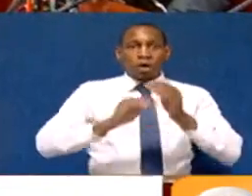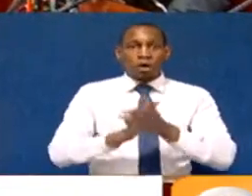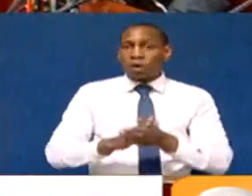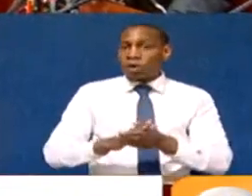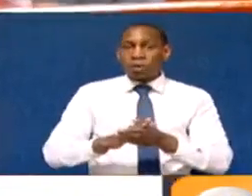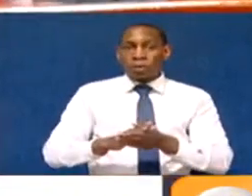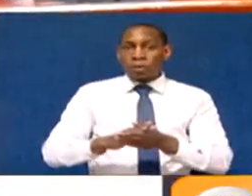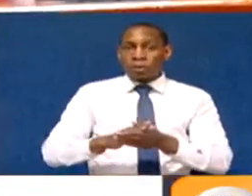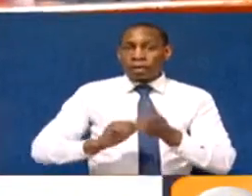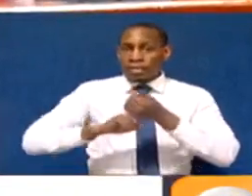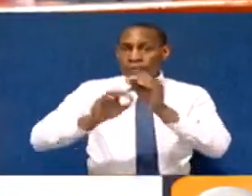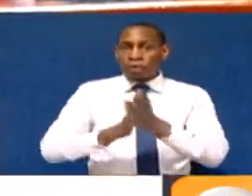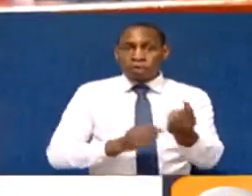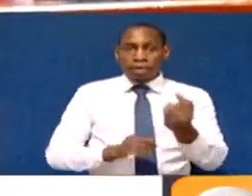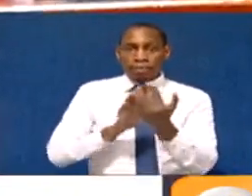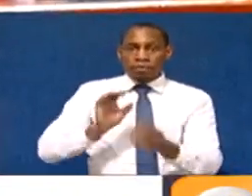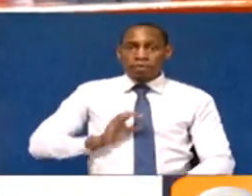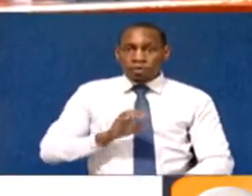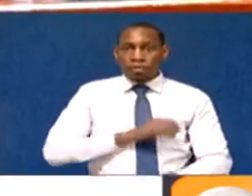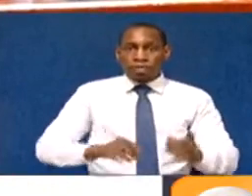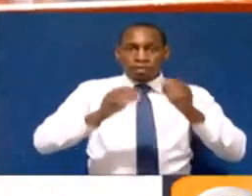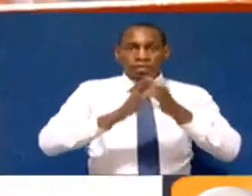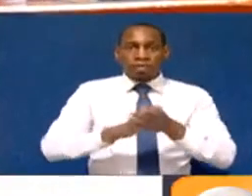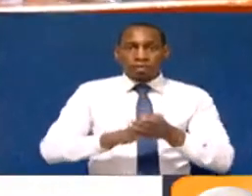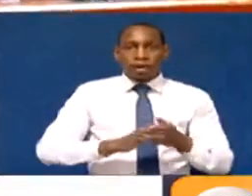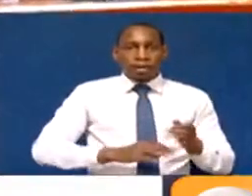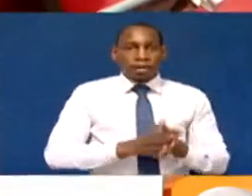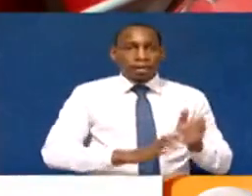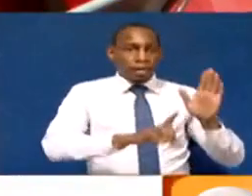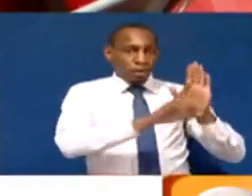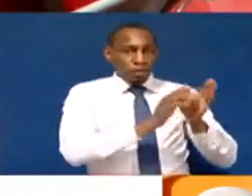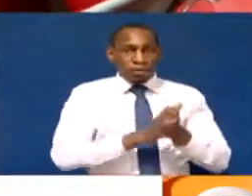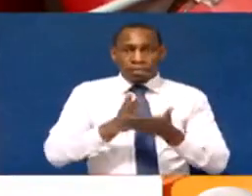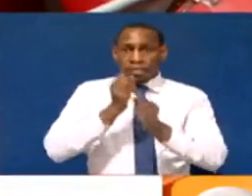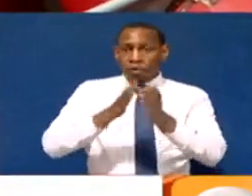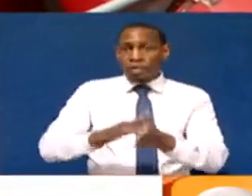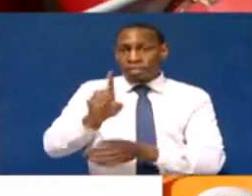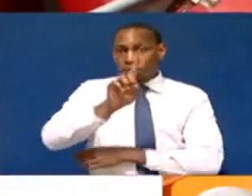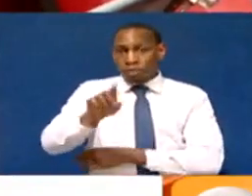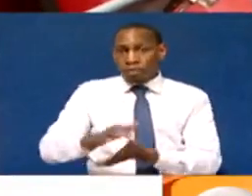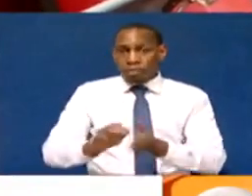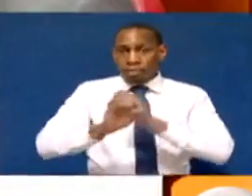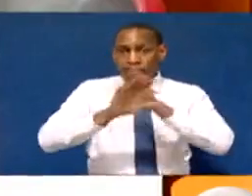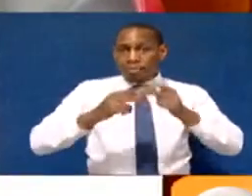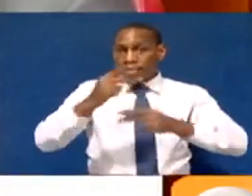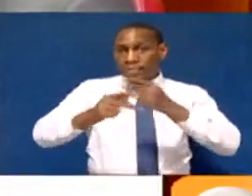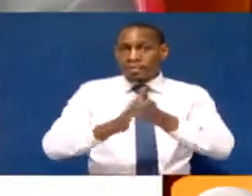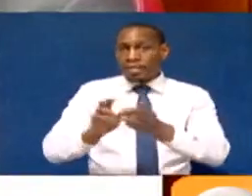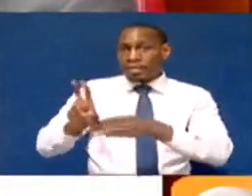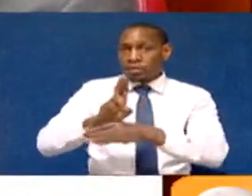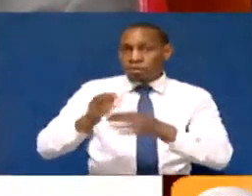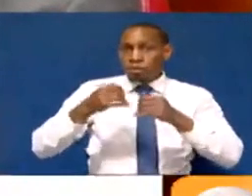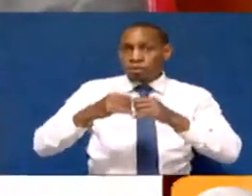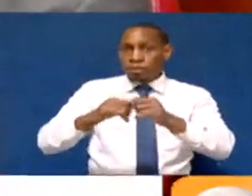on board. While appearing before the Committee on Delegated Legislation, some stakeholders questioned the transparency process used